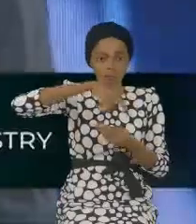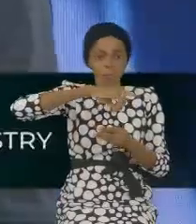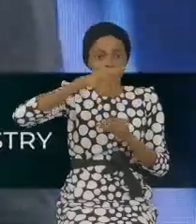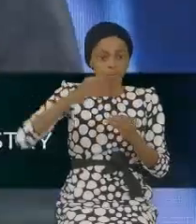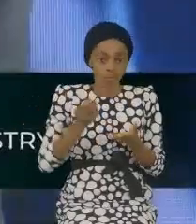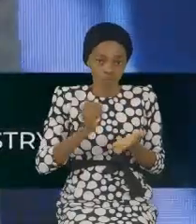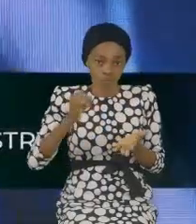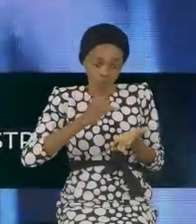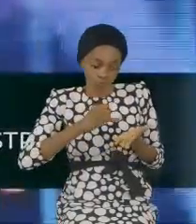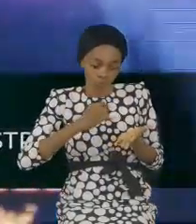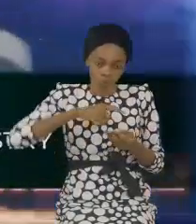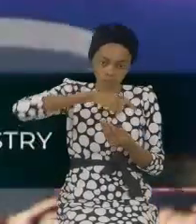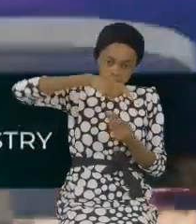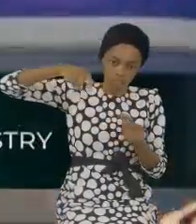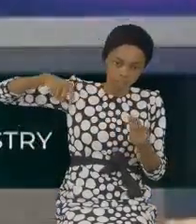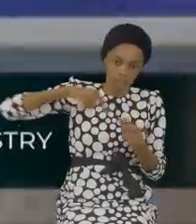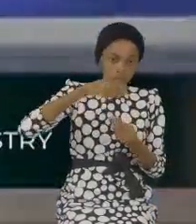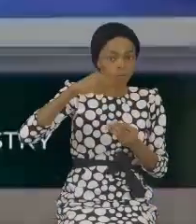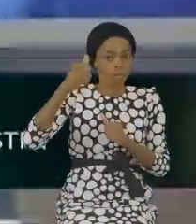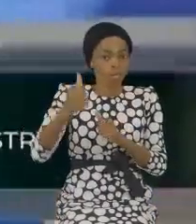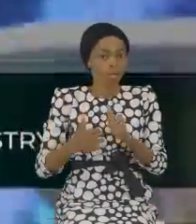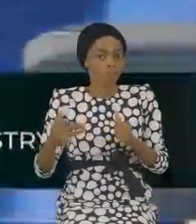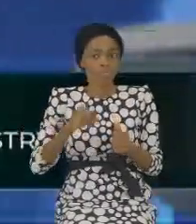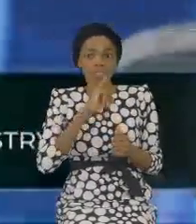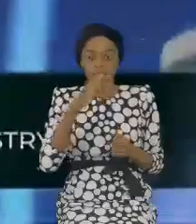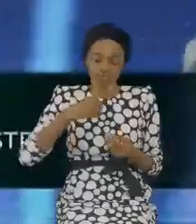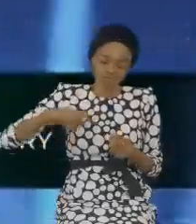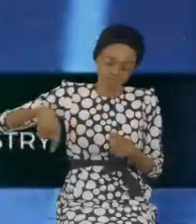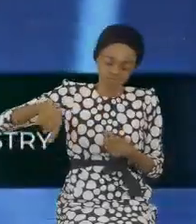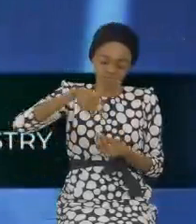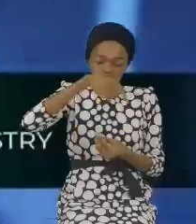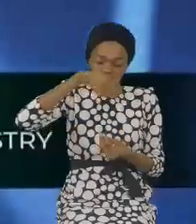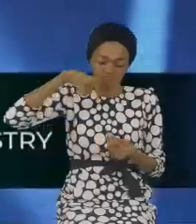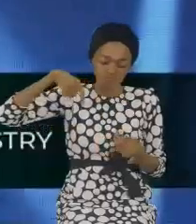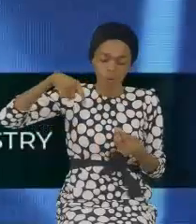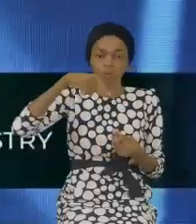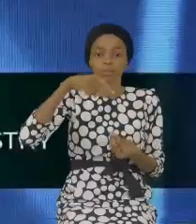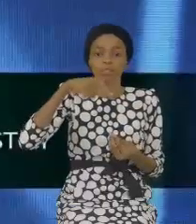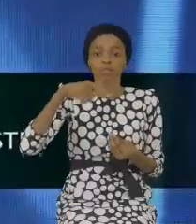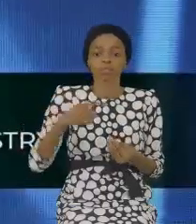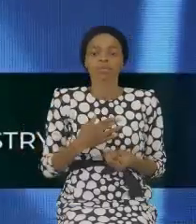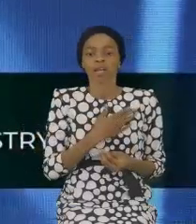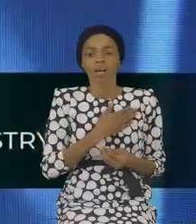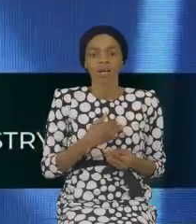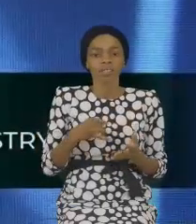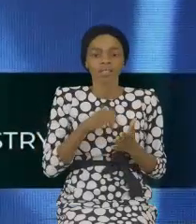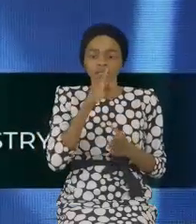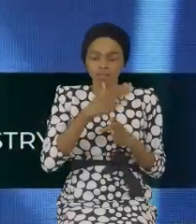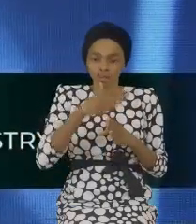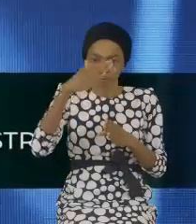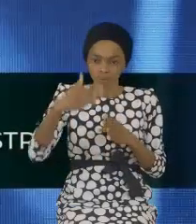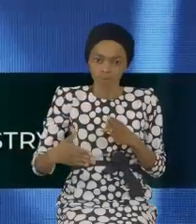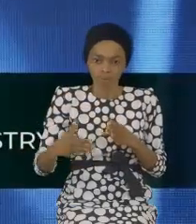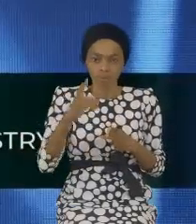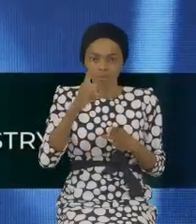circle, everything is round, rounded up. and it's complete, you complete